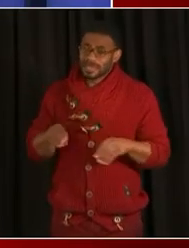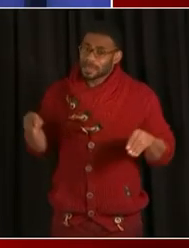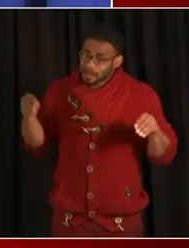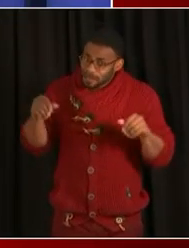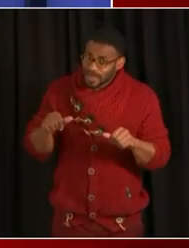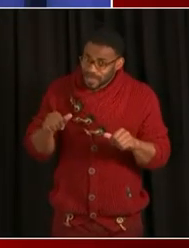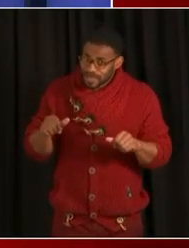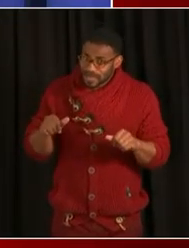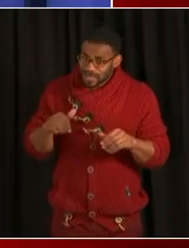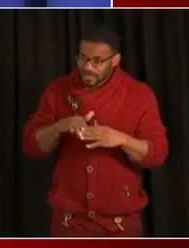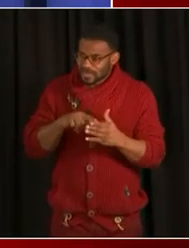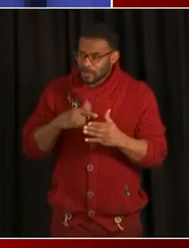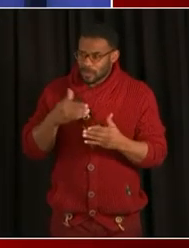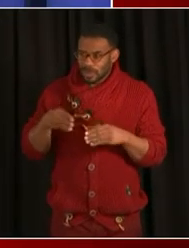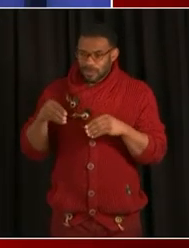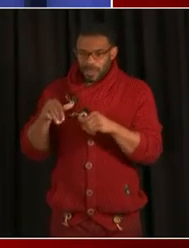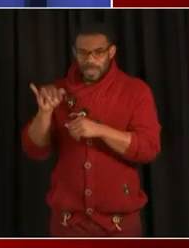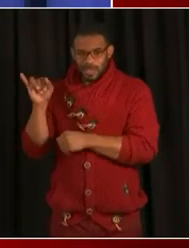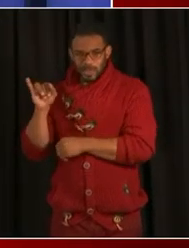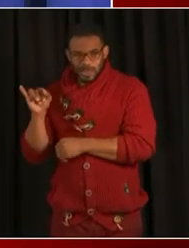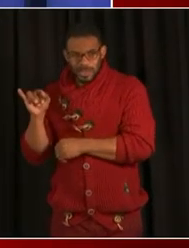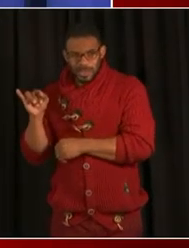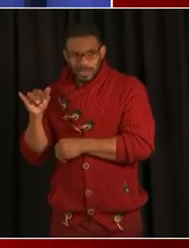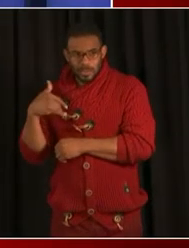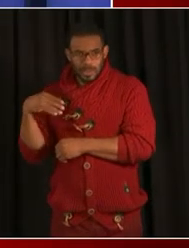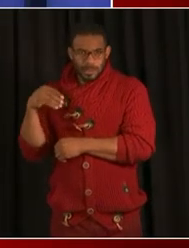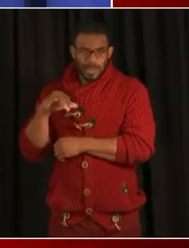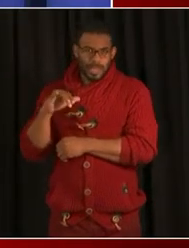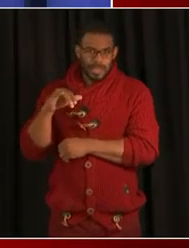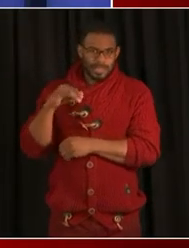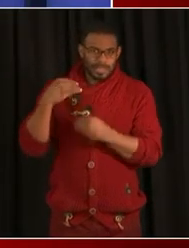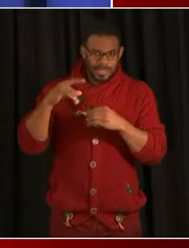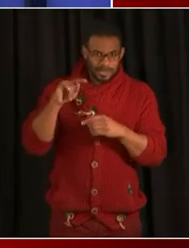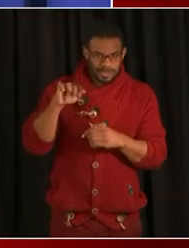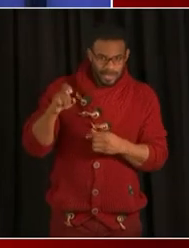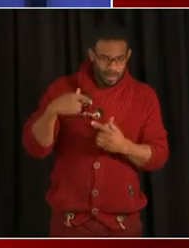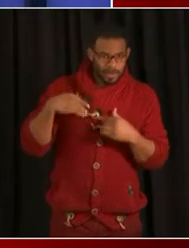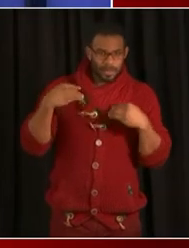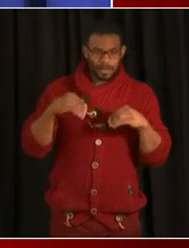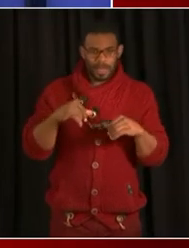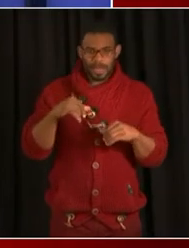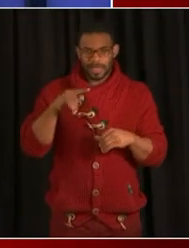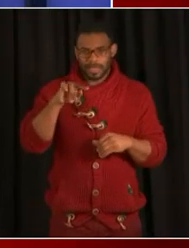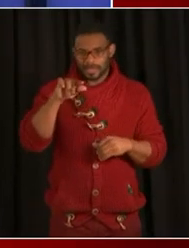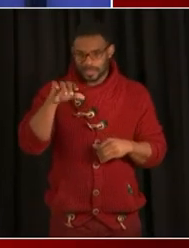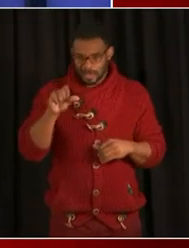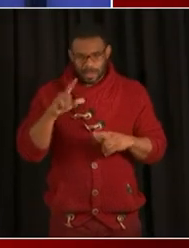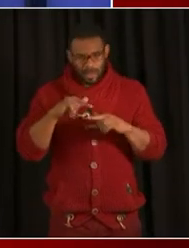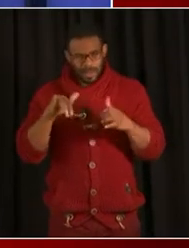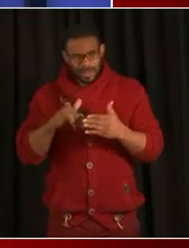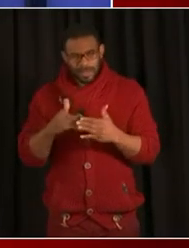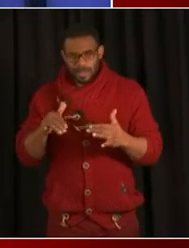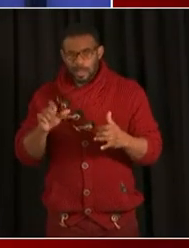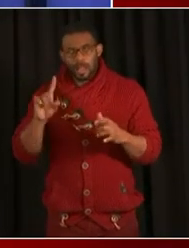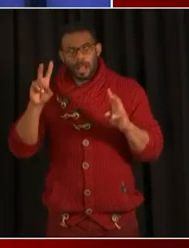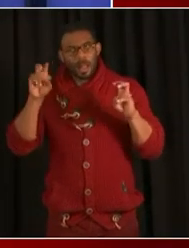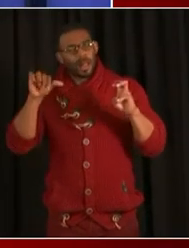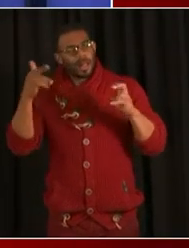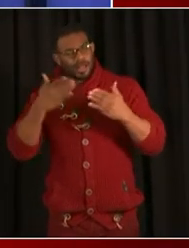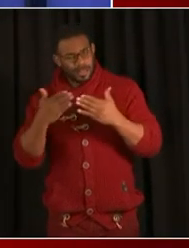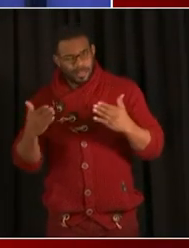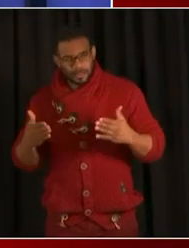actually paid into this. It's like we paid insurance. We pay sales tax. We pay taxes and all of these